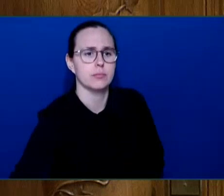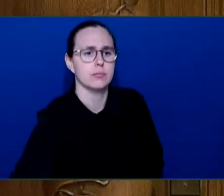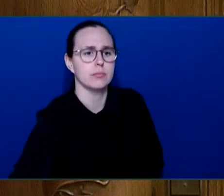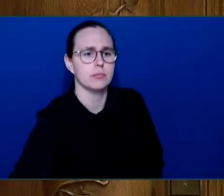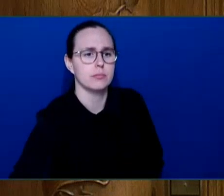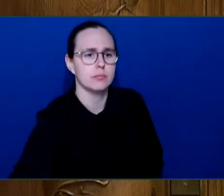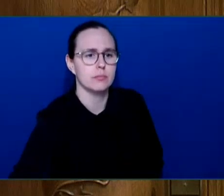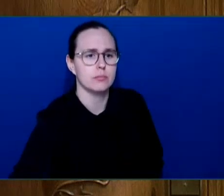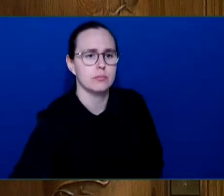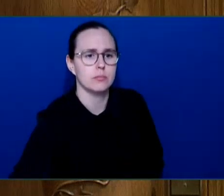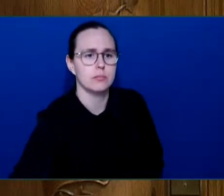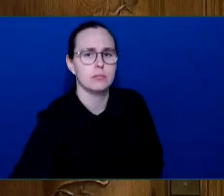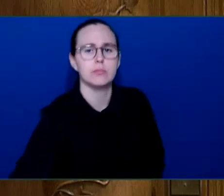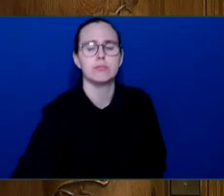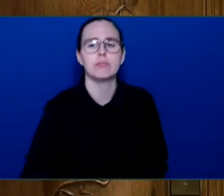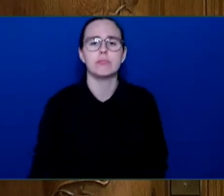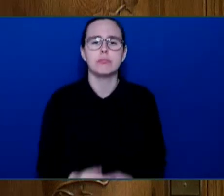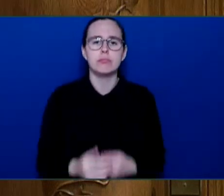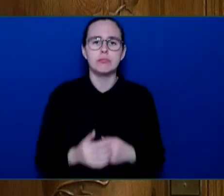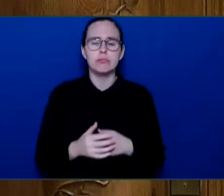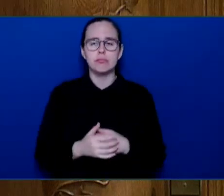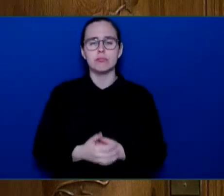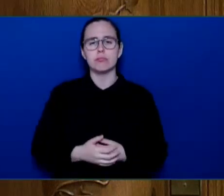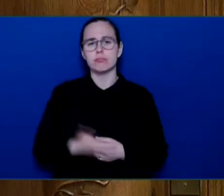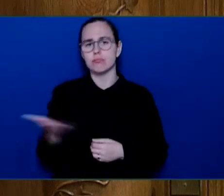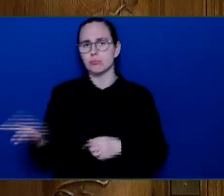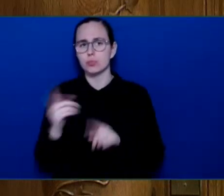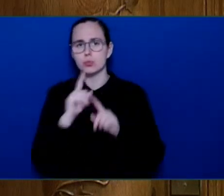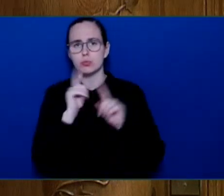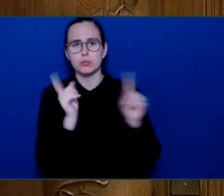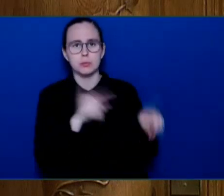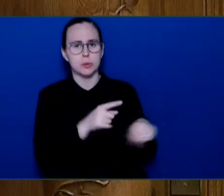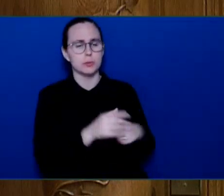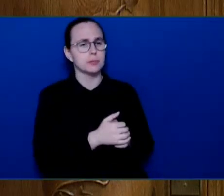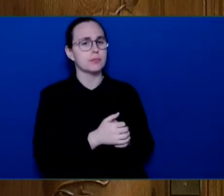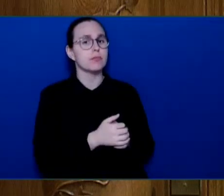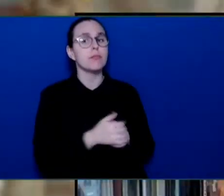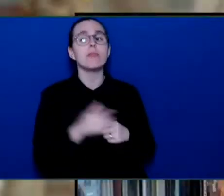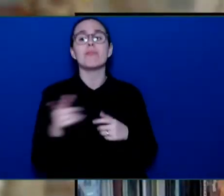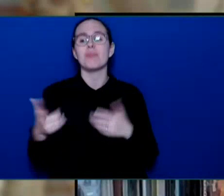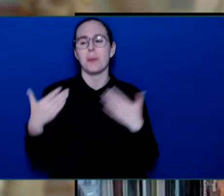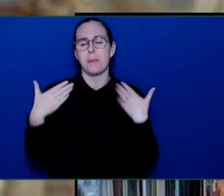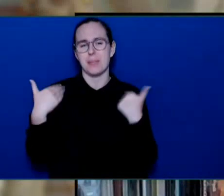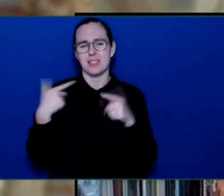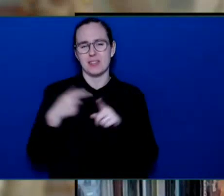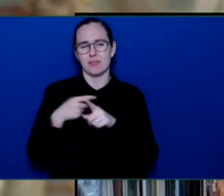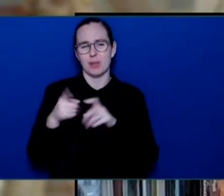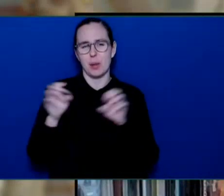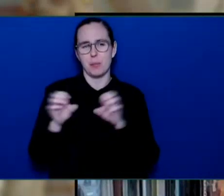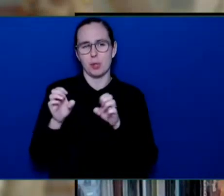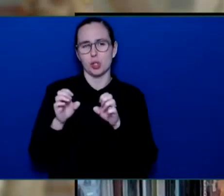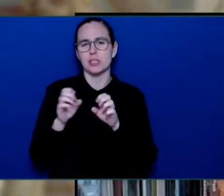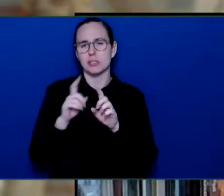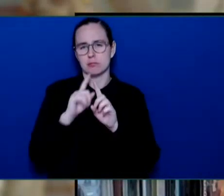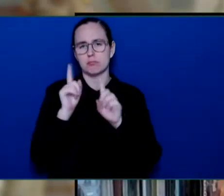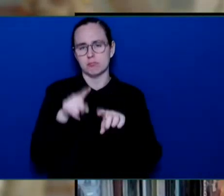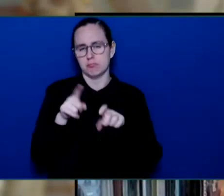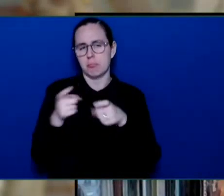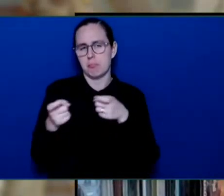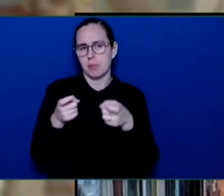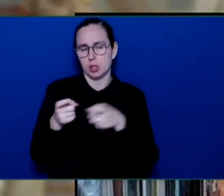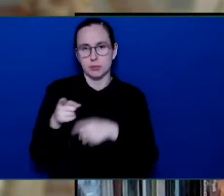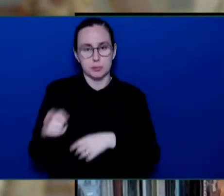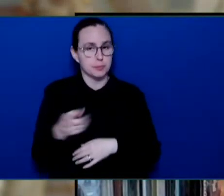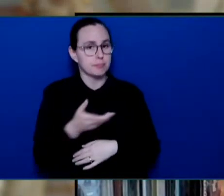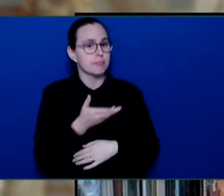Minister of Emergency Management. Thank you, Honourable Speaker, and thank you to the member opposite for the question. The